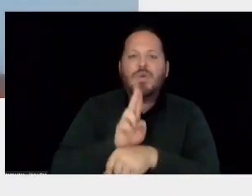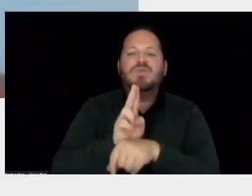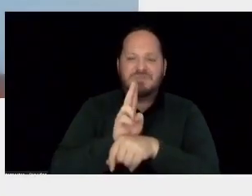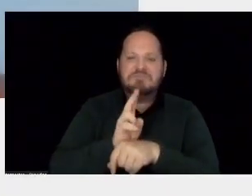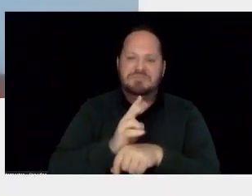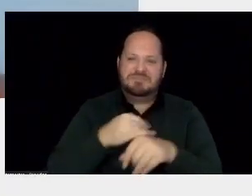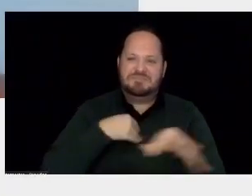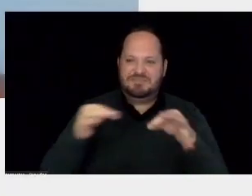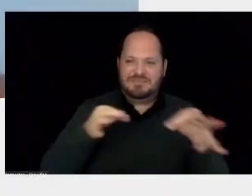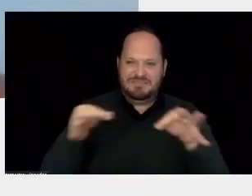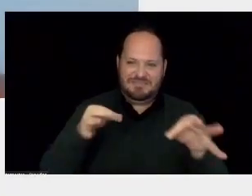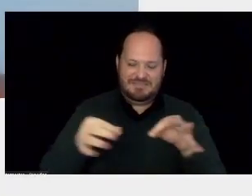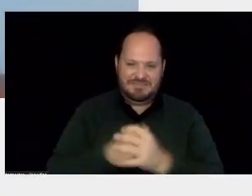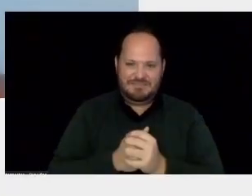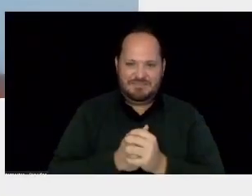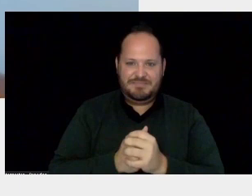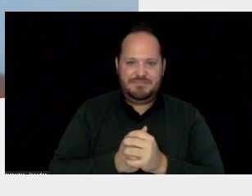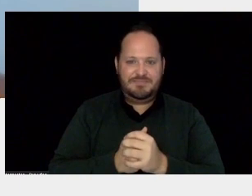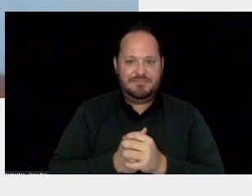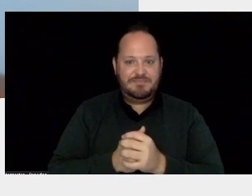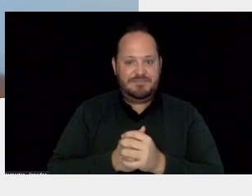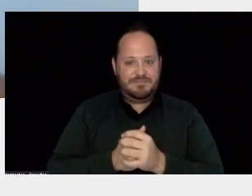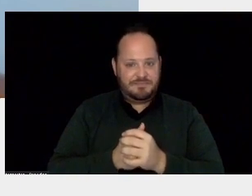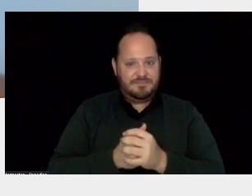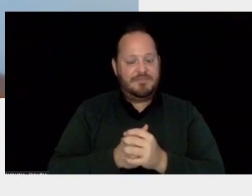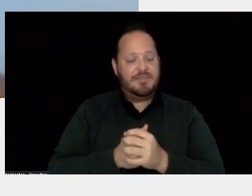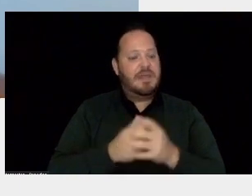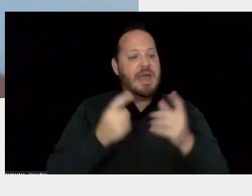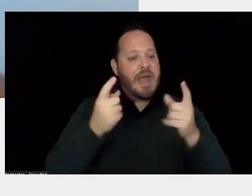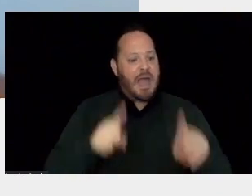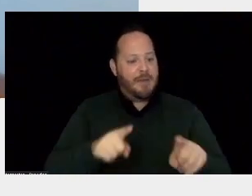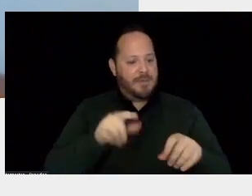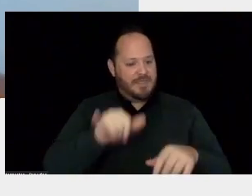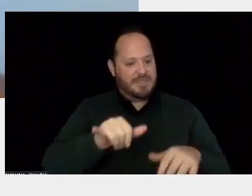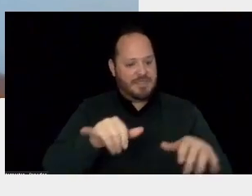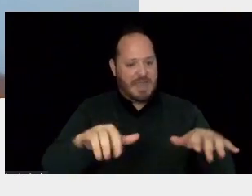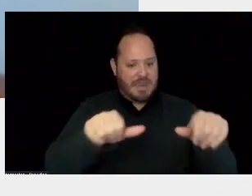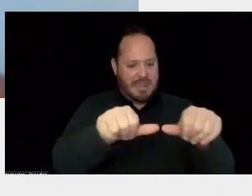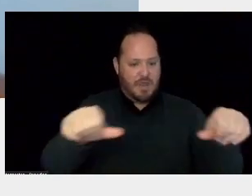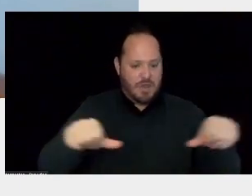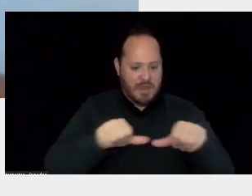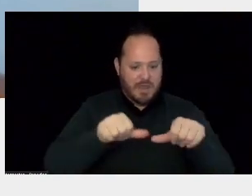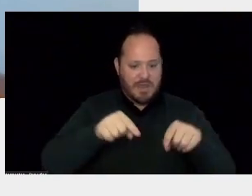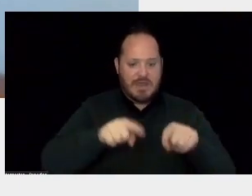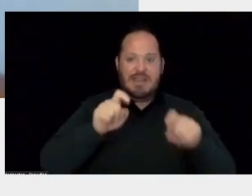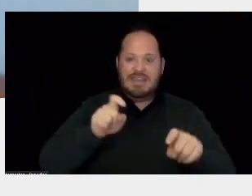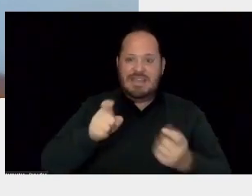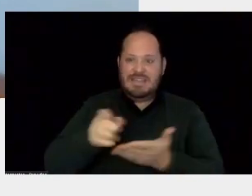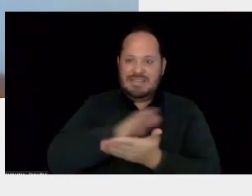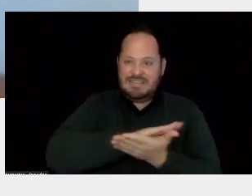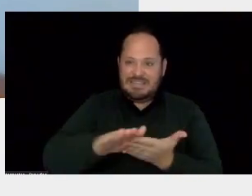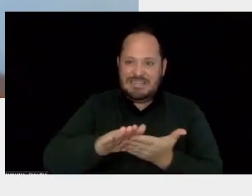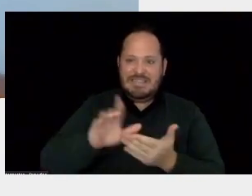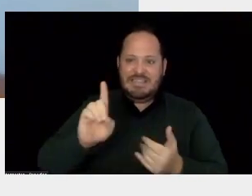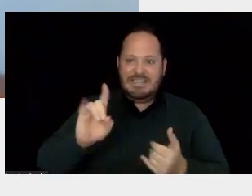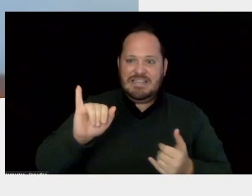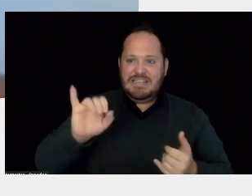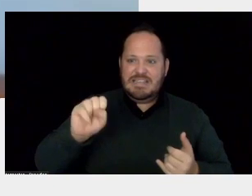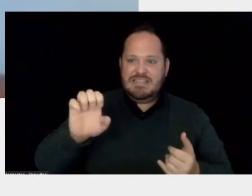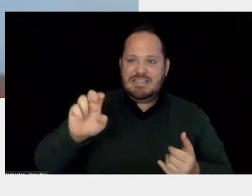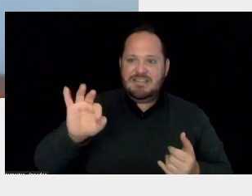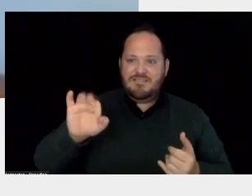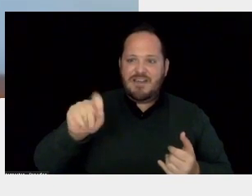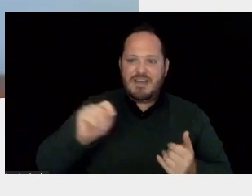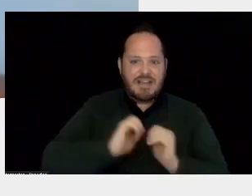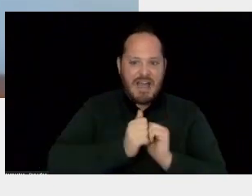a surface is in an area where it's been around people and needs to be disinfected, the first thing you ask is the surface grimy